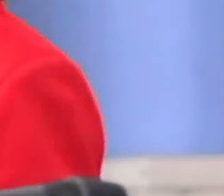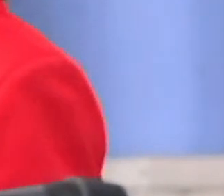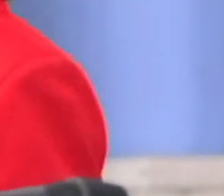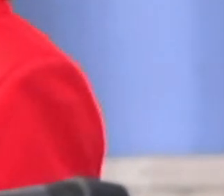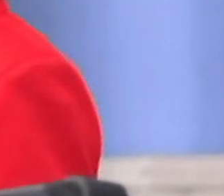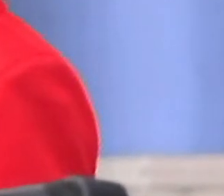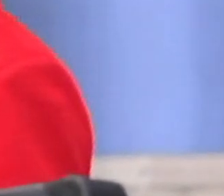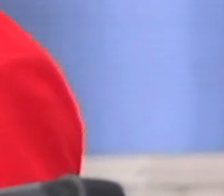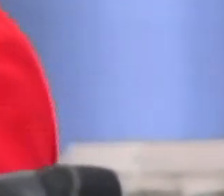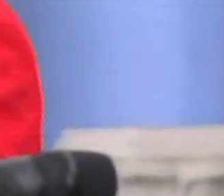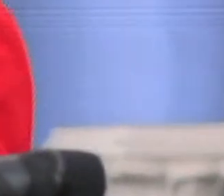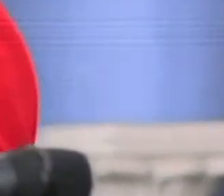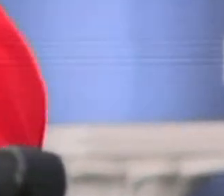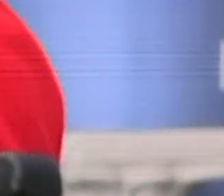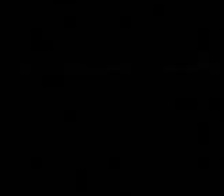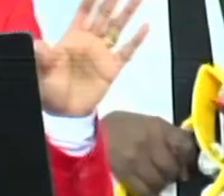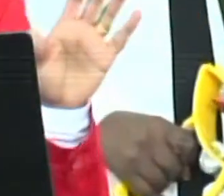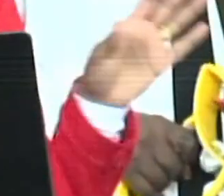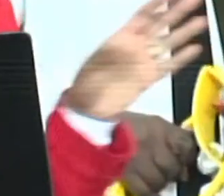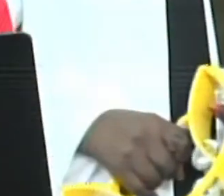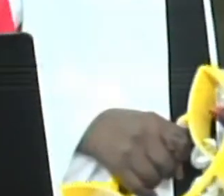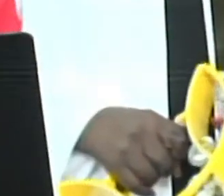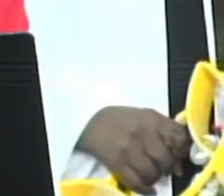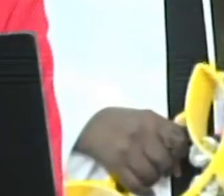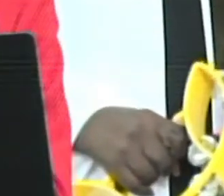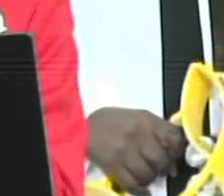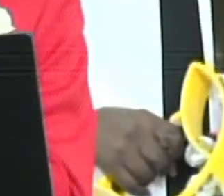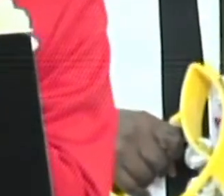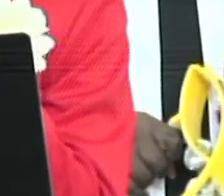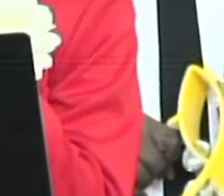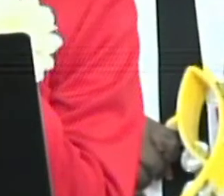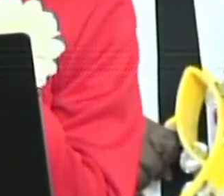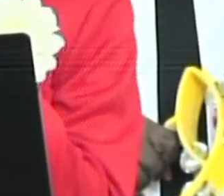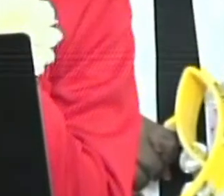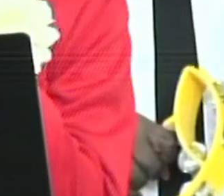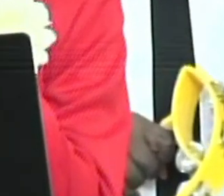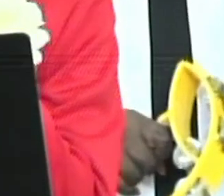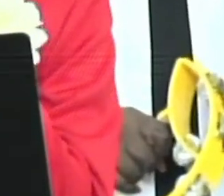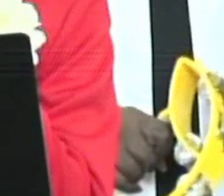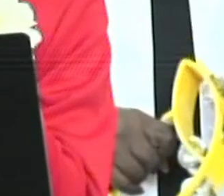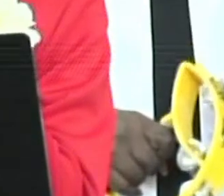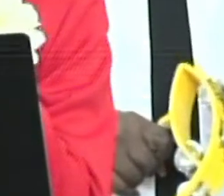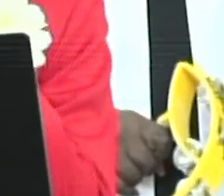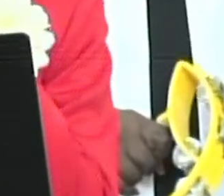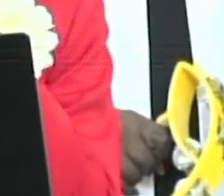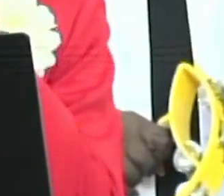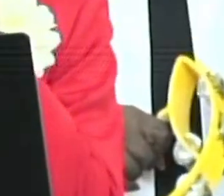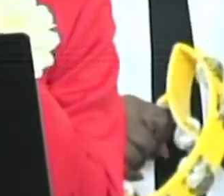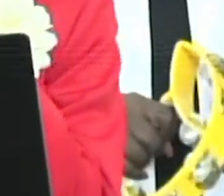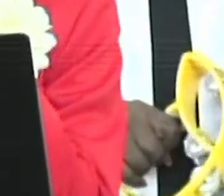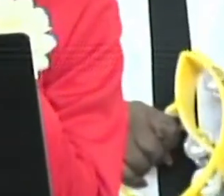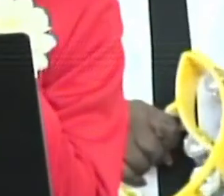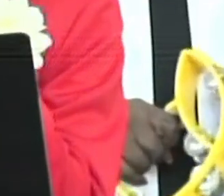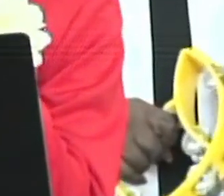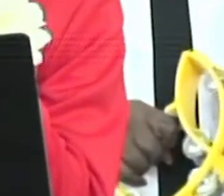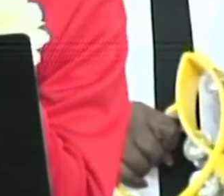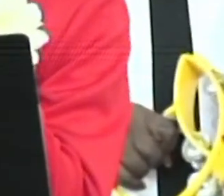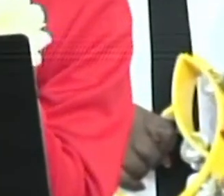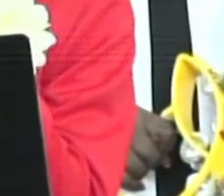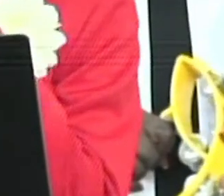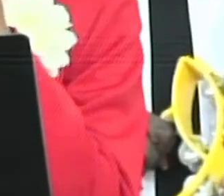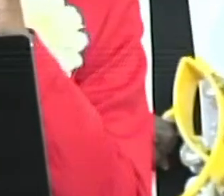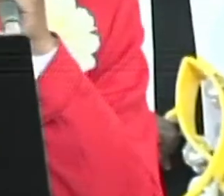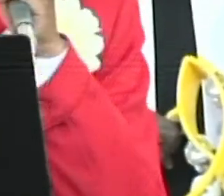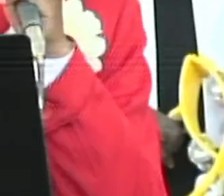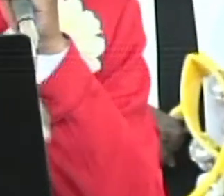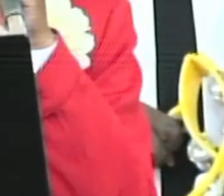promises, indeed, there is nothing that can shake us. Standing on the promises of Christ, my King, because through